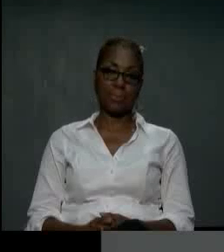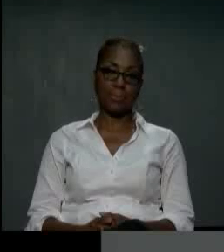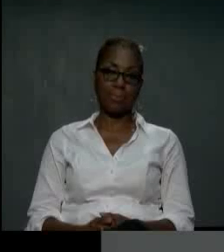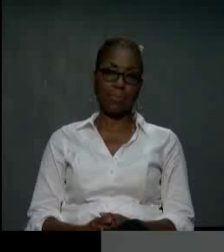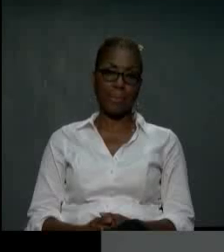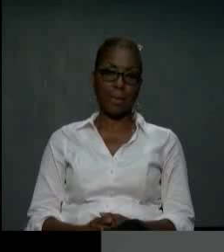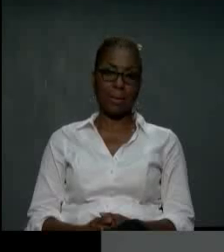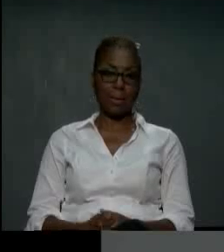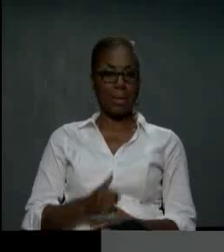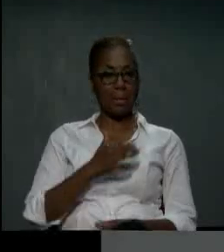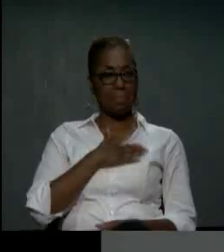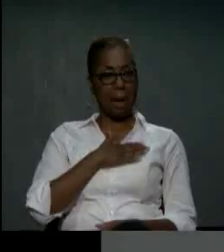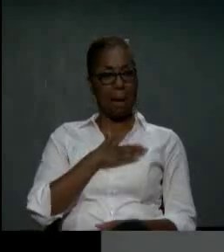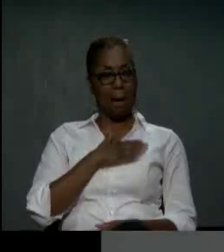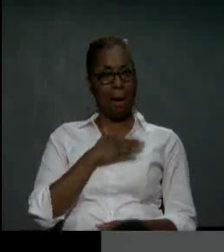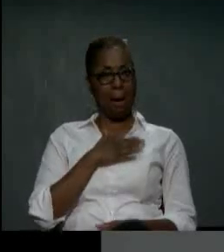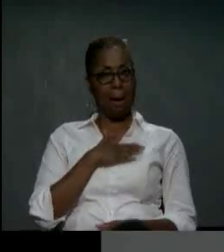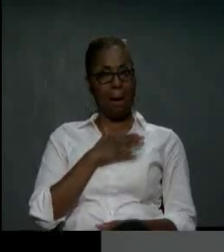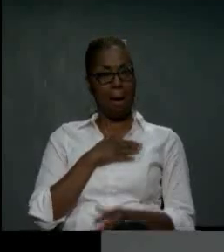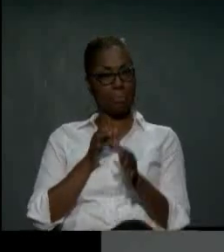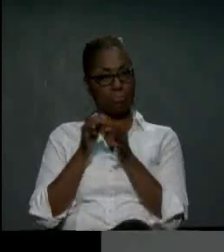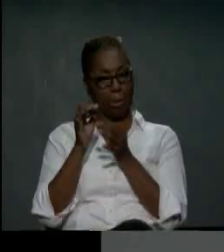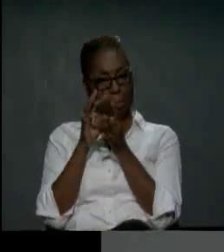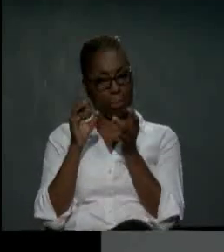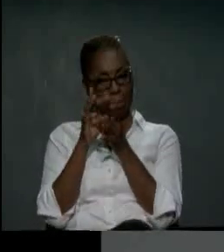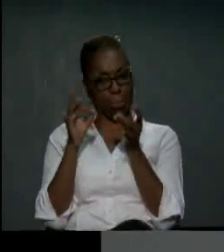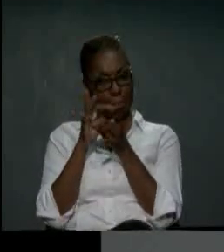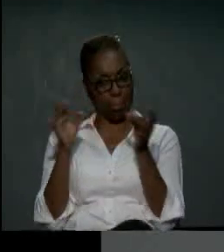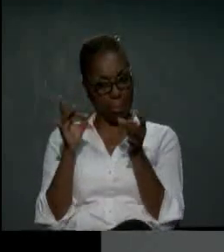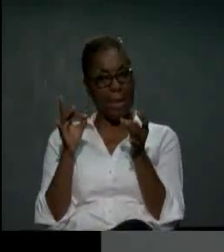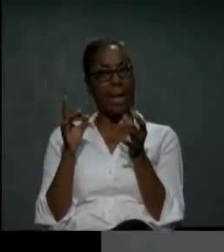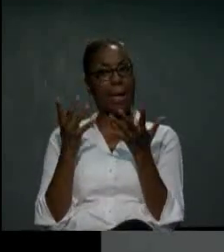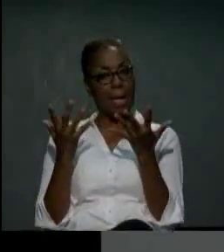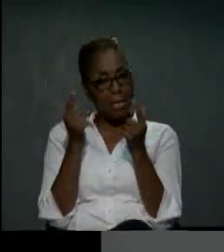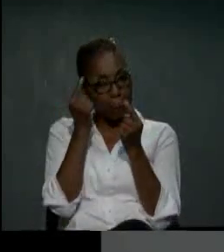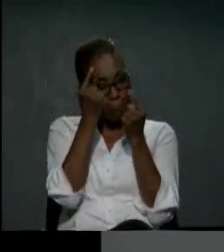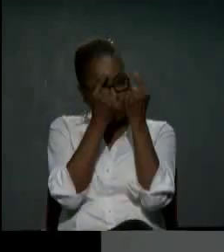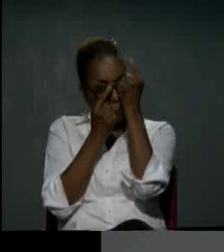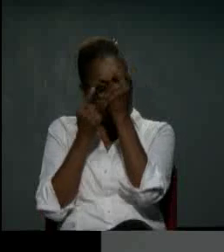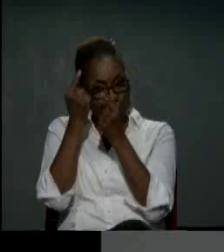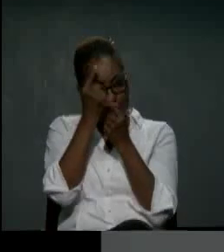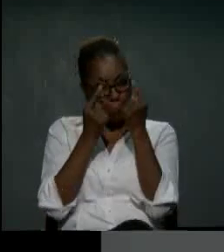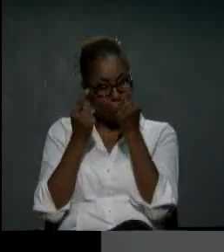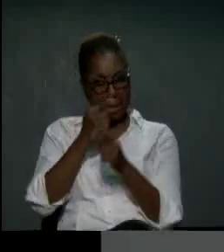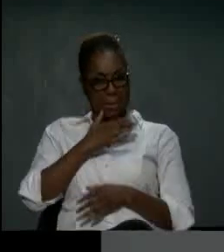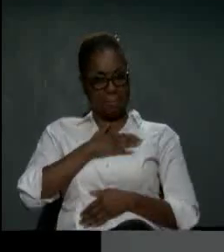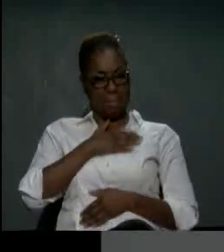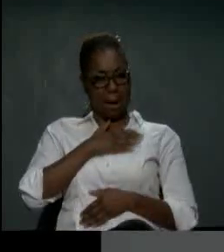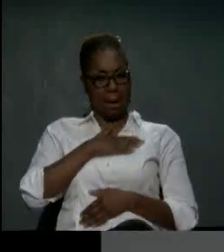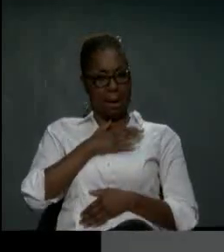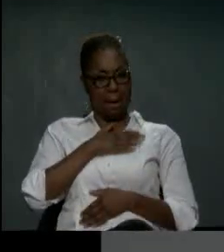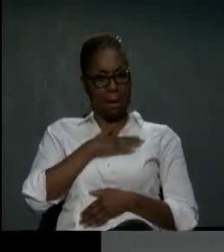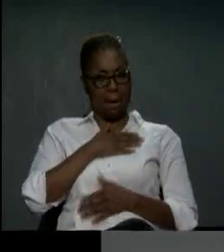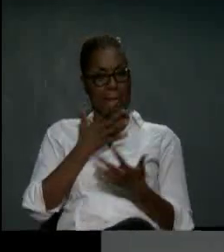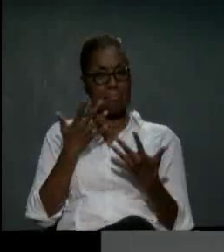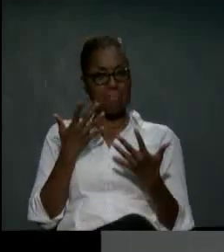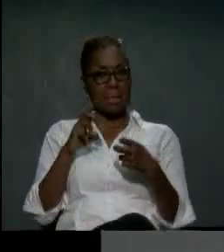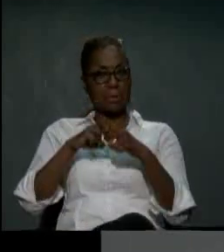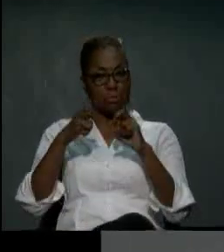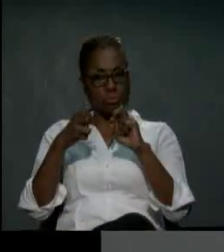what I have said to you, and in consideration what I have been faced